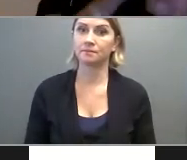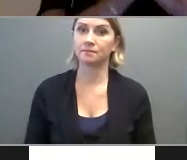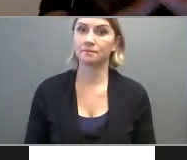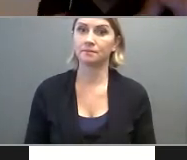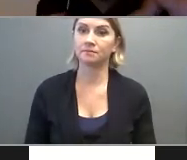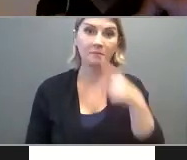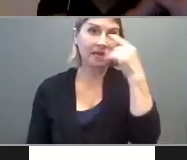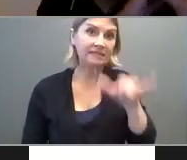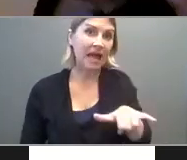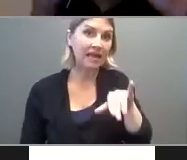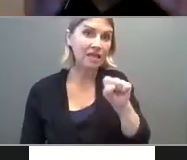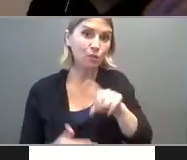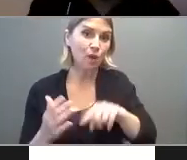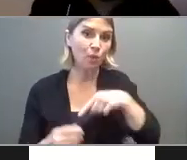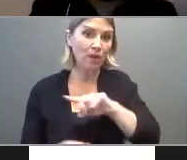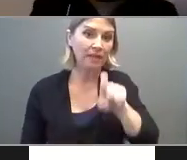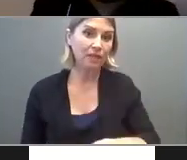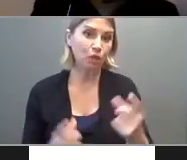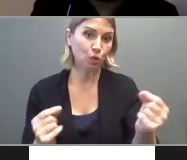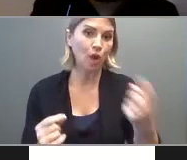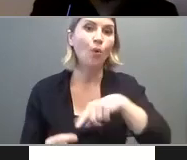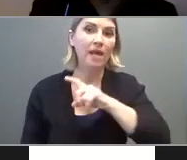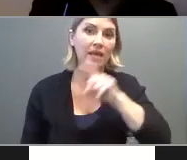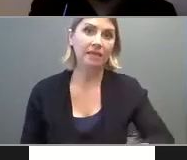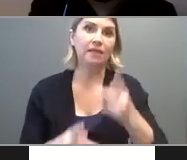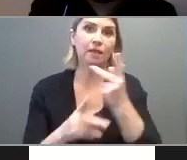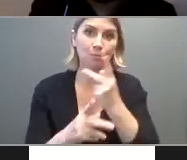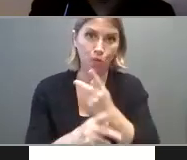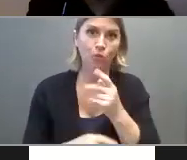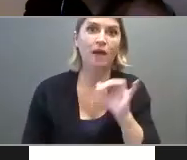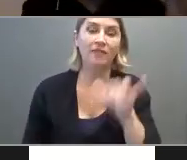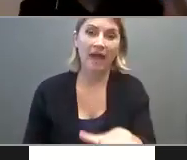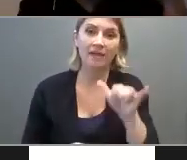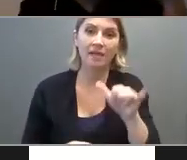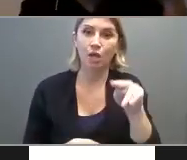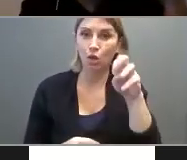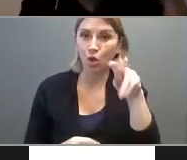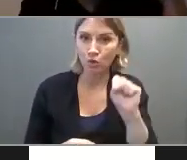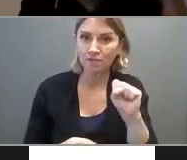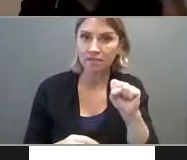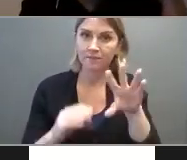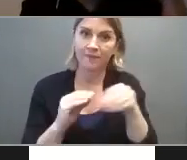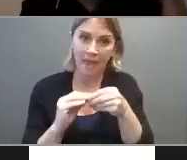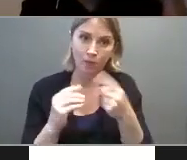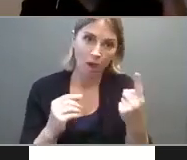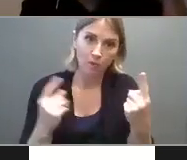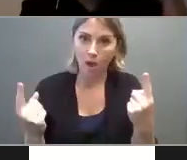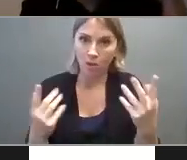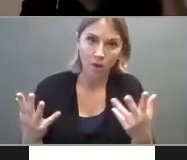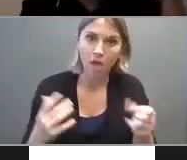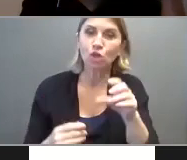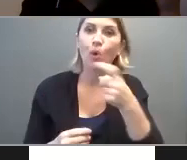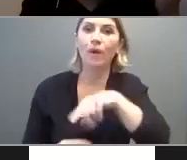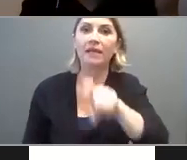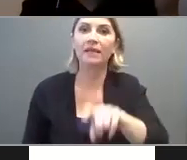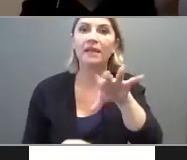Because that is what we need to do, right? We need to compute for every node here, we need to add 1 to it. So essentially, we need to find